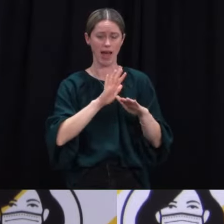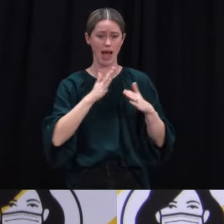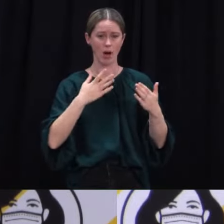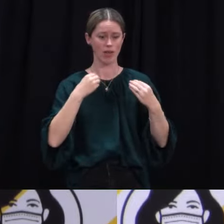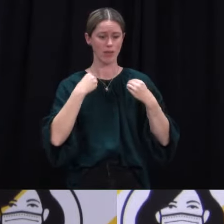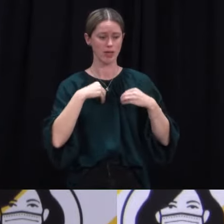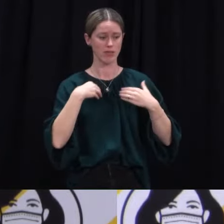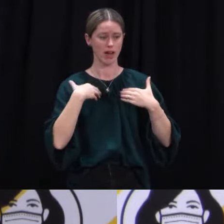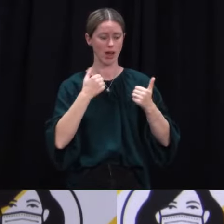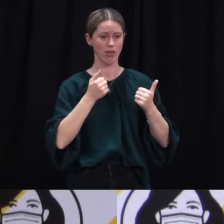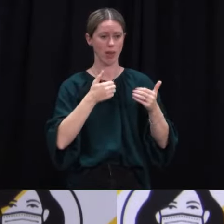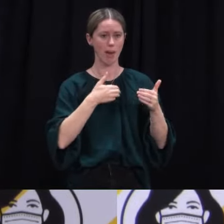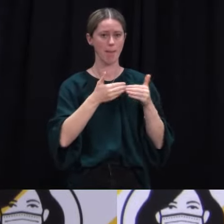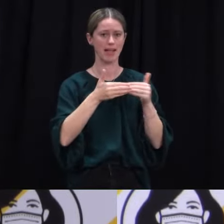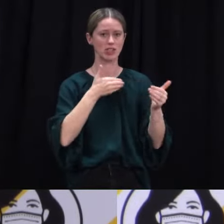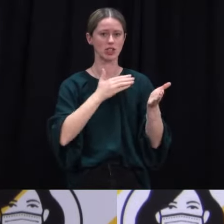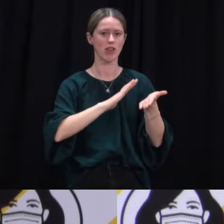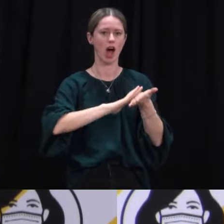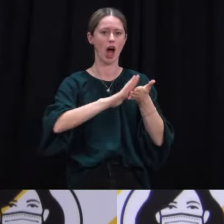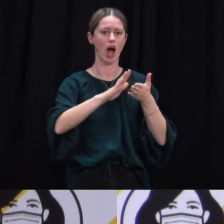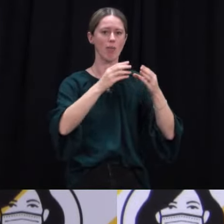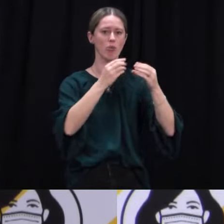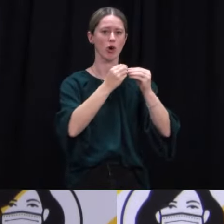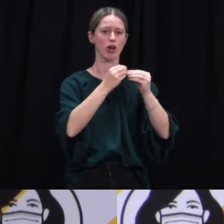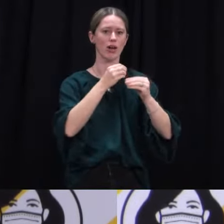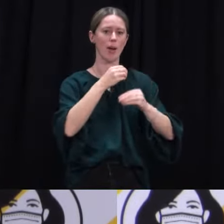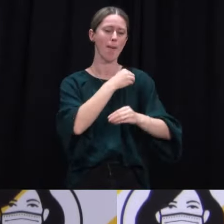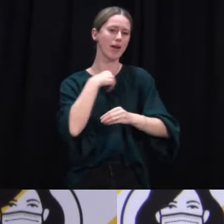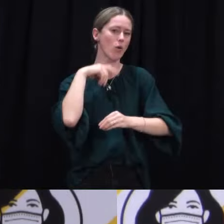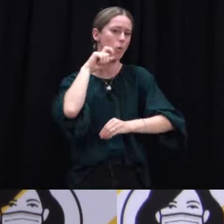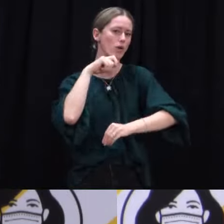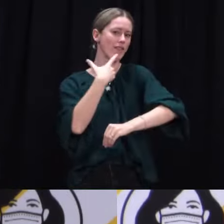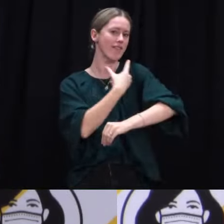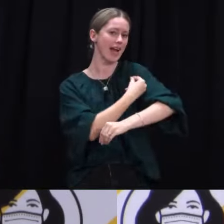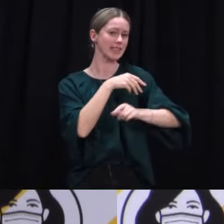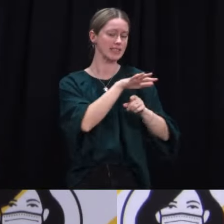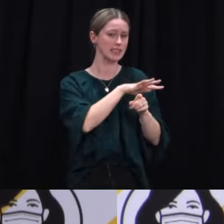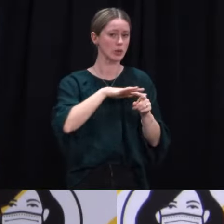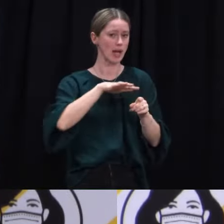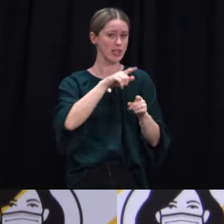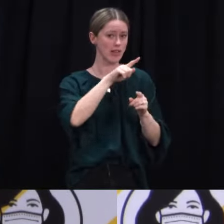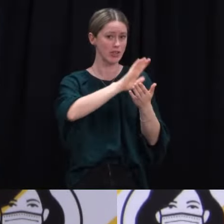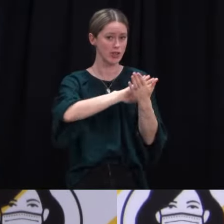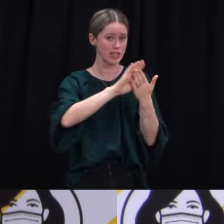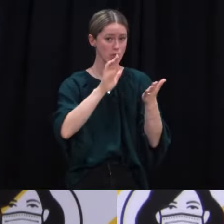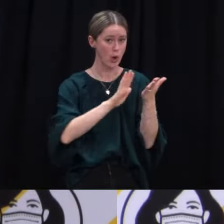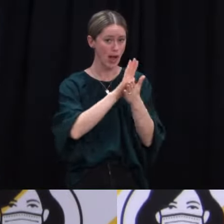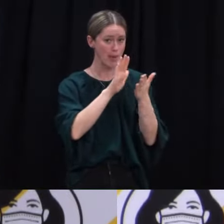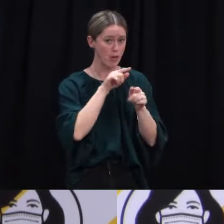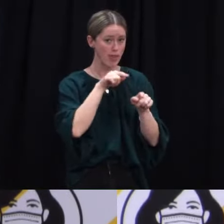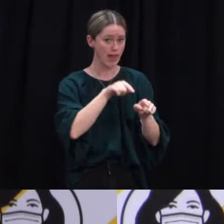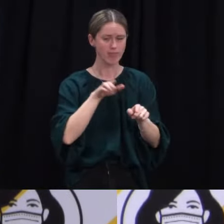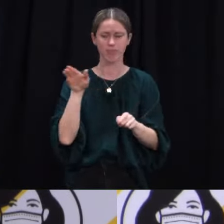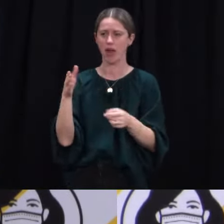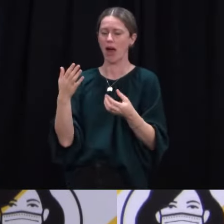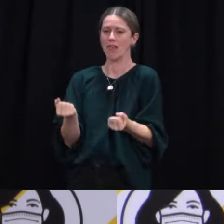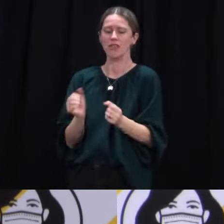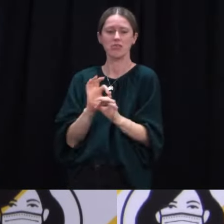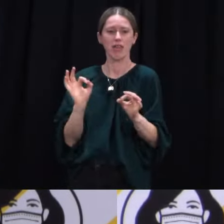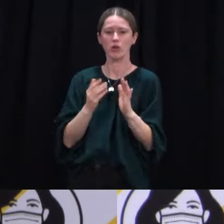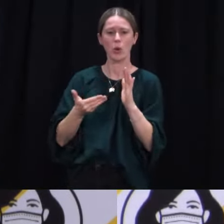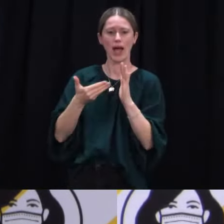has dealt with the Highbrook vaccine situation and the level of transparency they've shown over the past 7 weeks? Look, I don't really have anything to